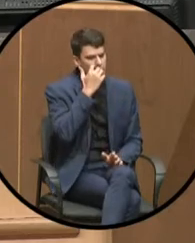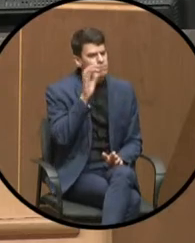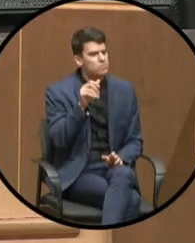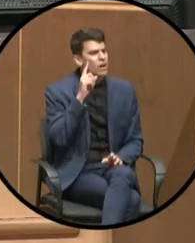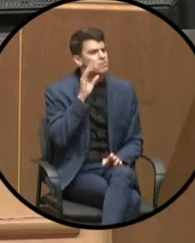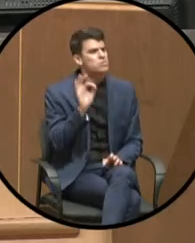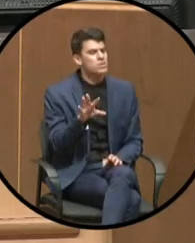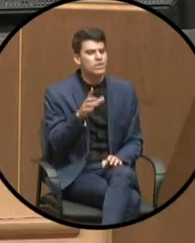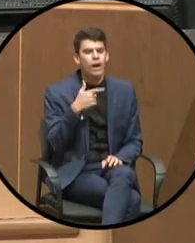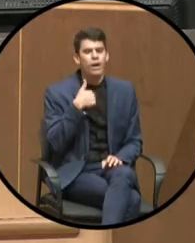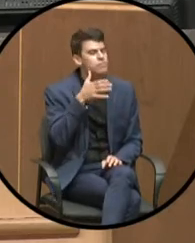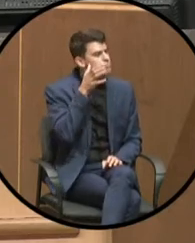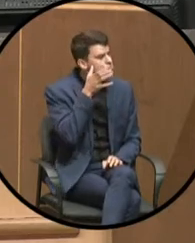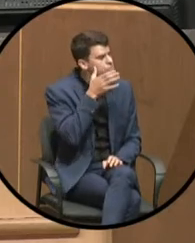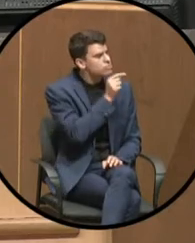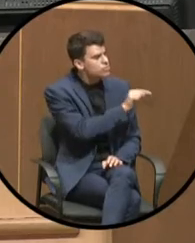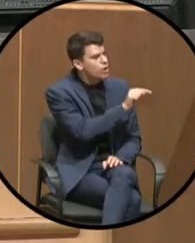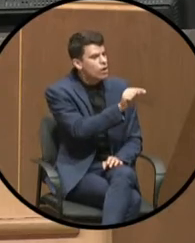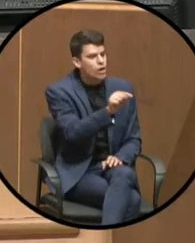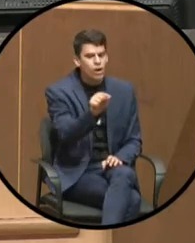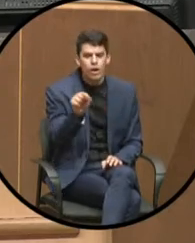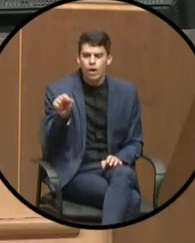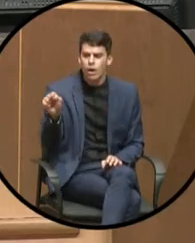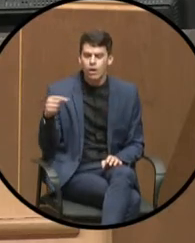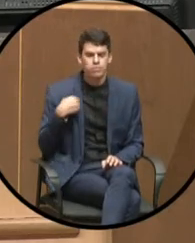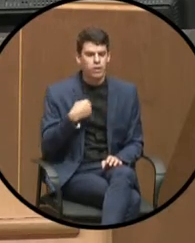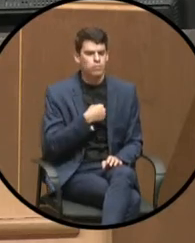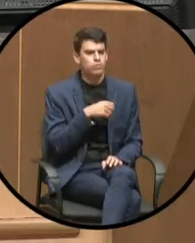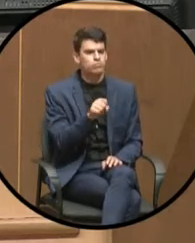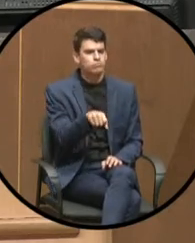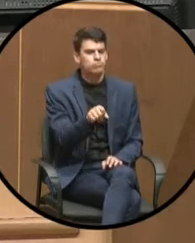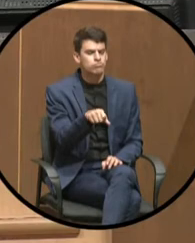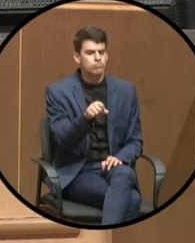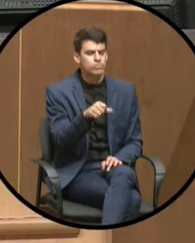I have listened to each board member, and